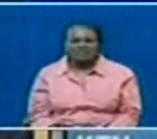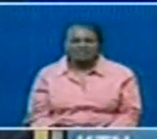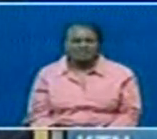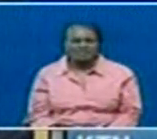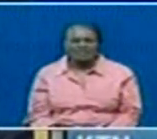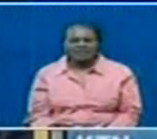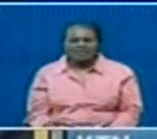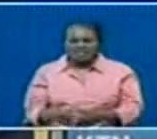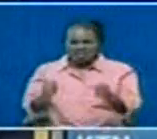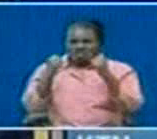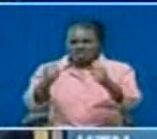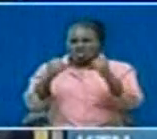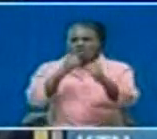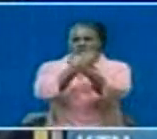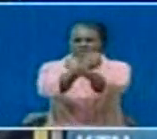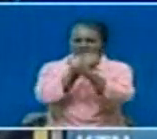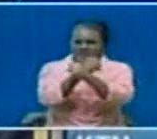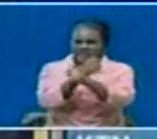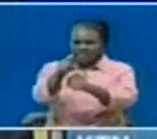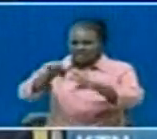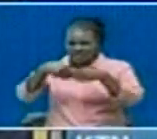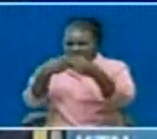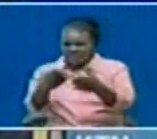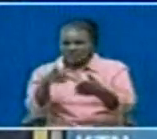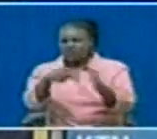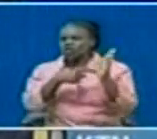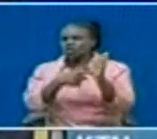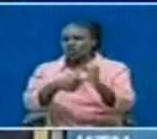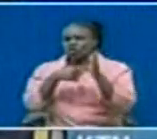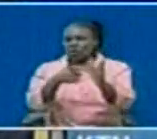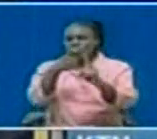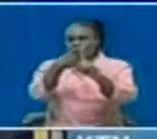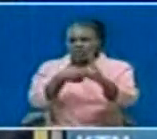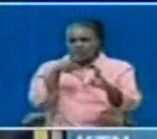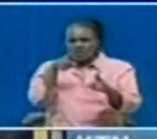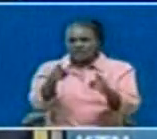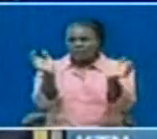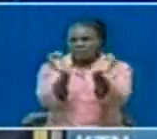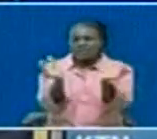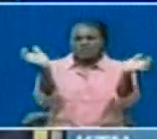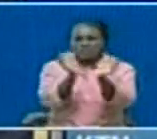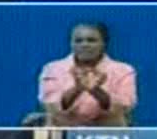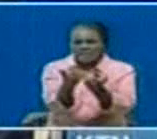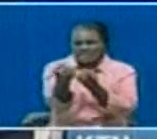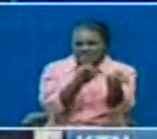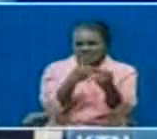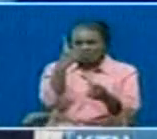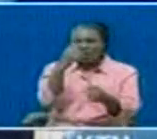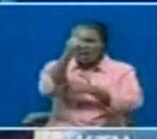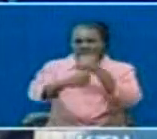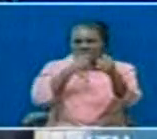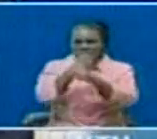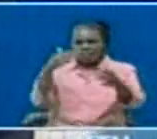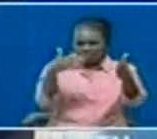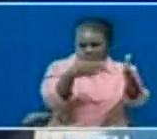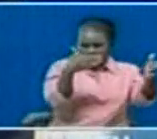Is building a strong defense that he hopes will exonerate him from this spitting punishment that has attracted a one-year suspension